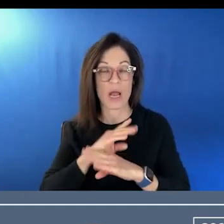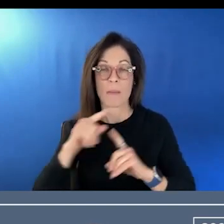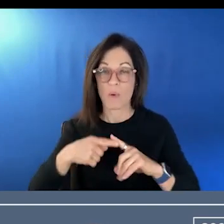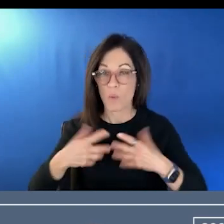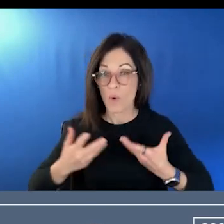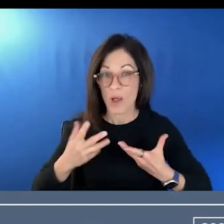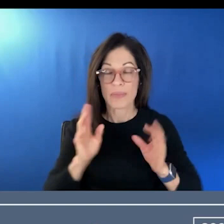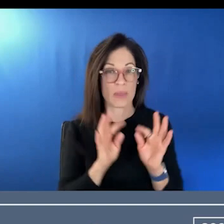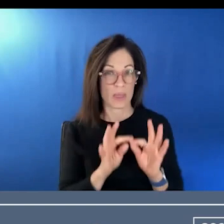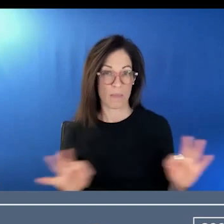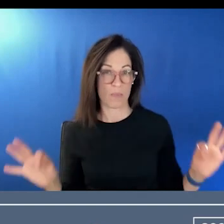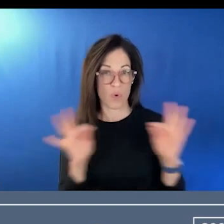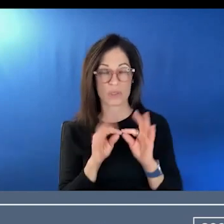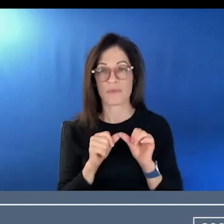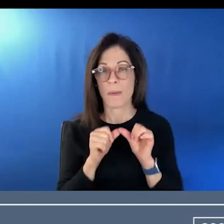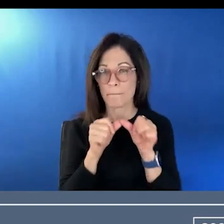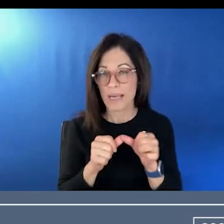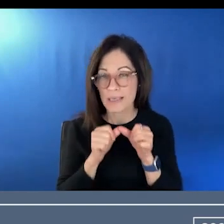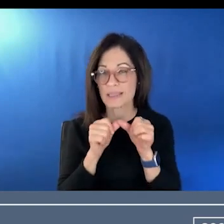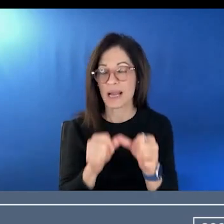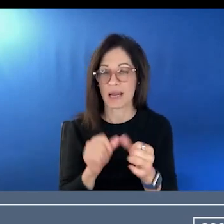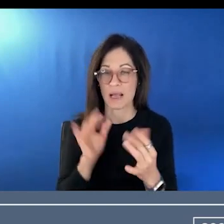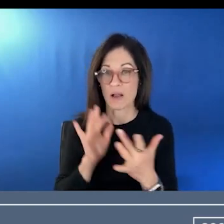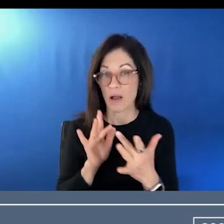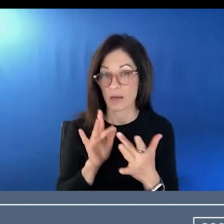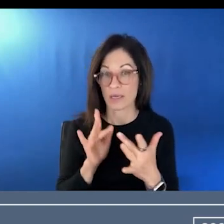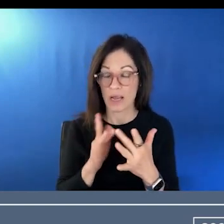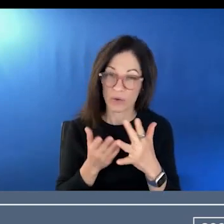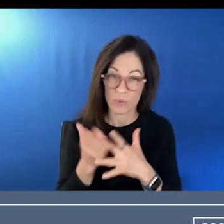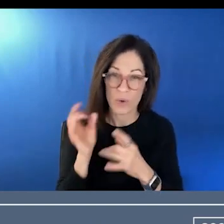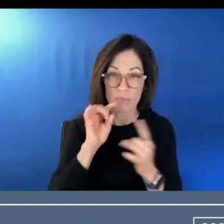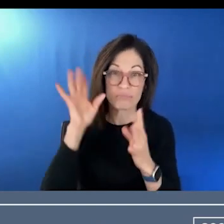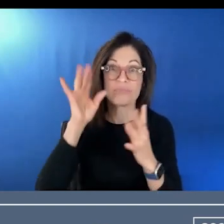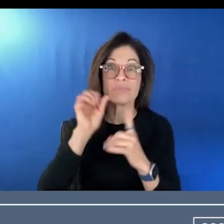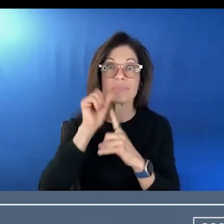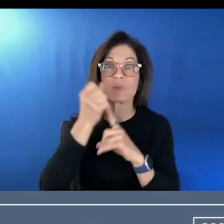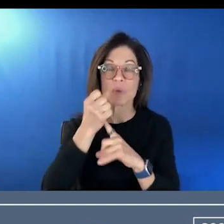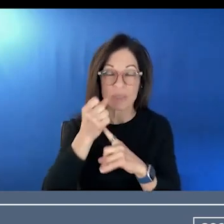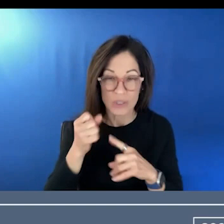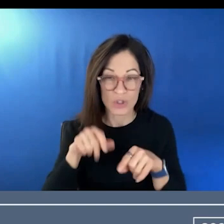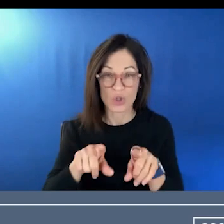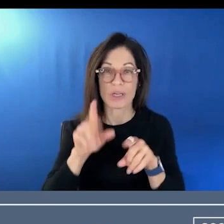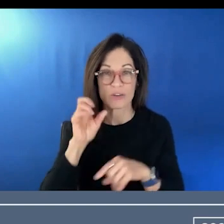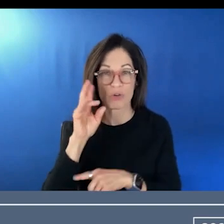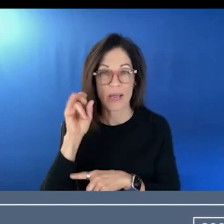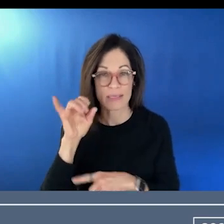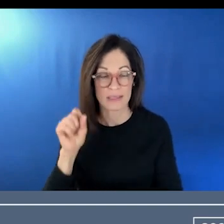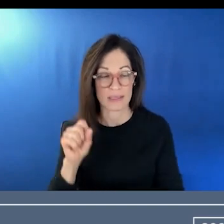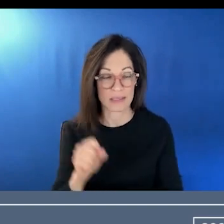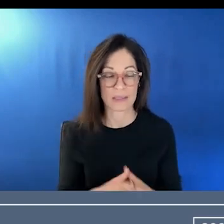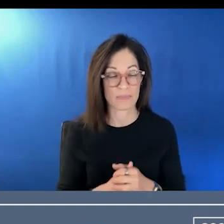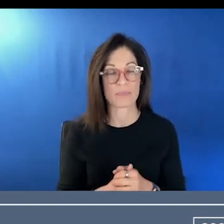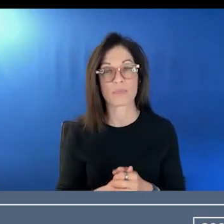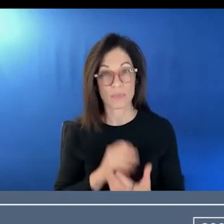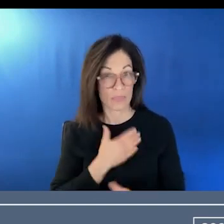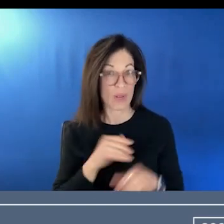of maintaining contact through an episode of crisis. And our systems